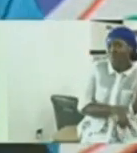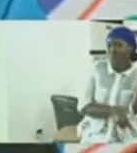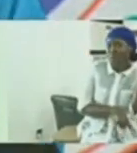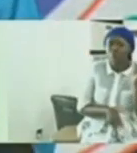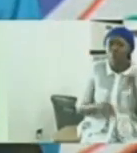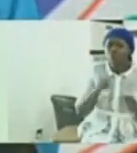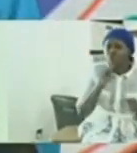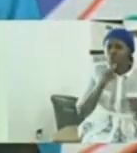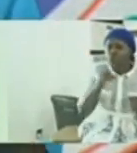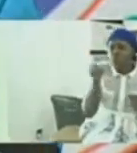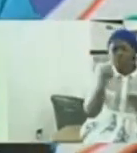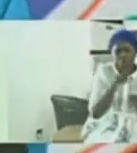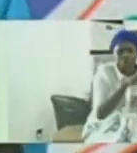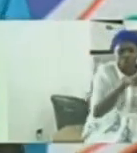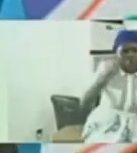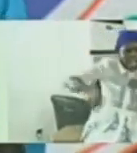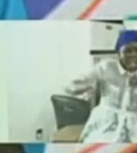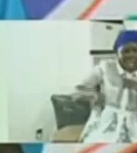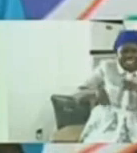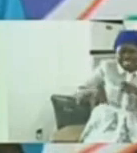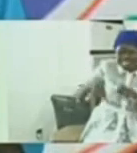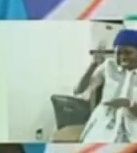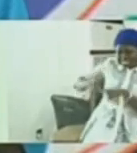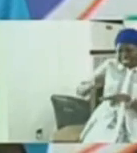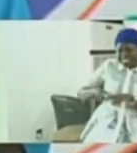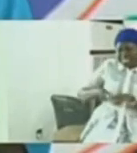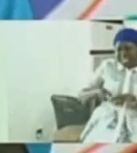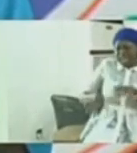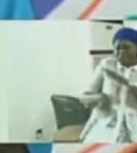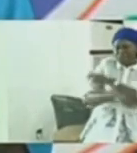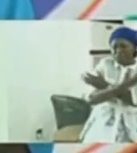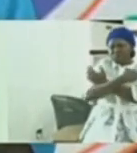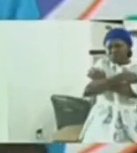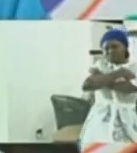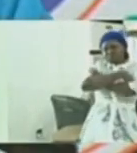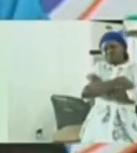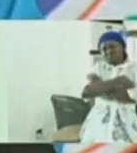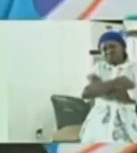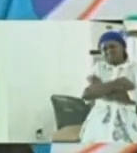you can't sit down, fold your hands,